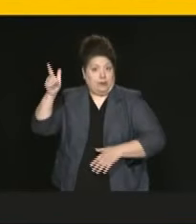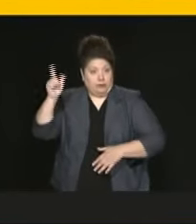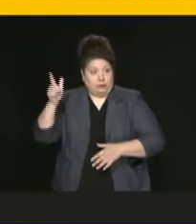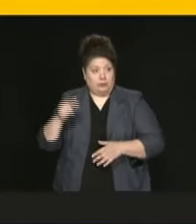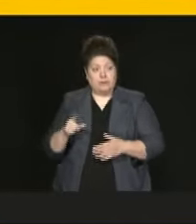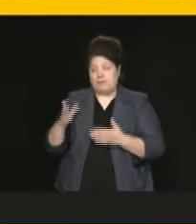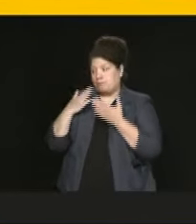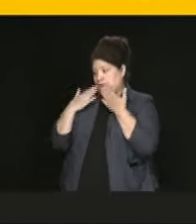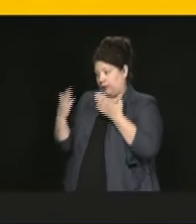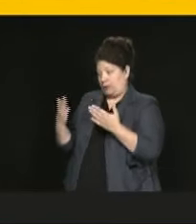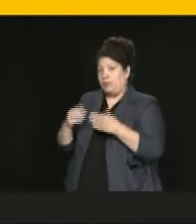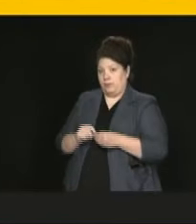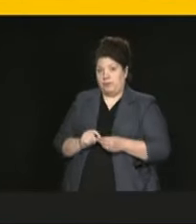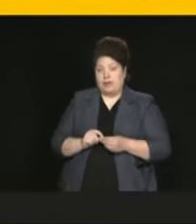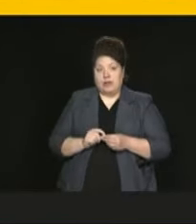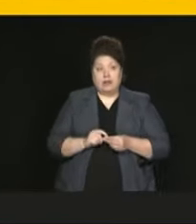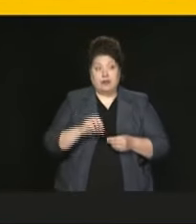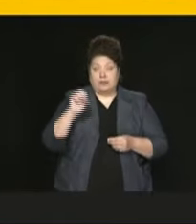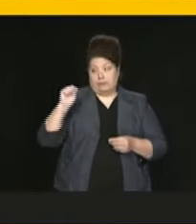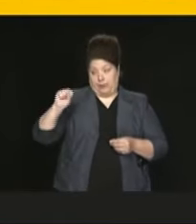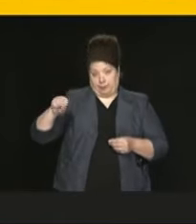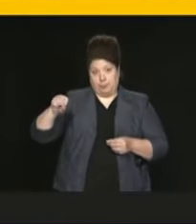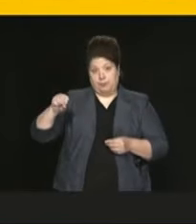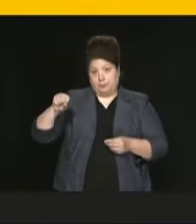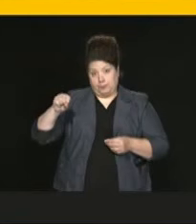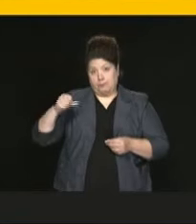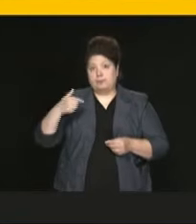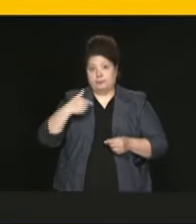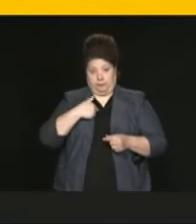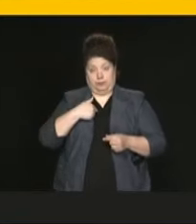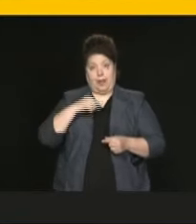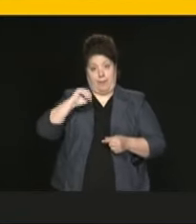absolutely. I am an MP for downtown Montreal.